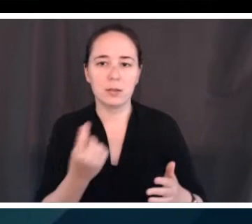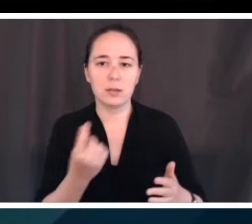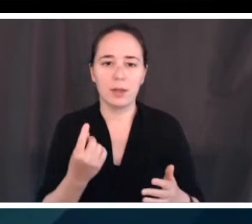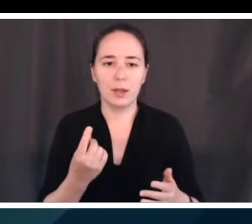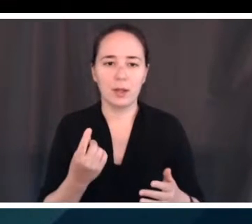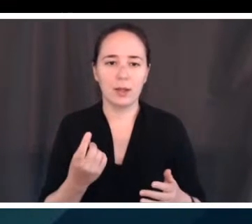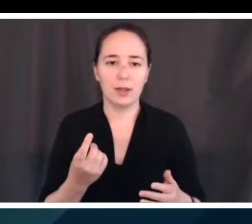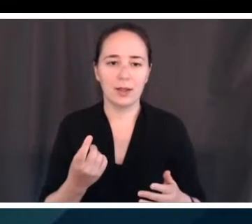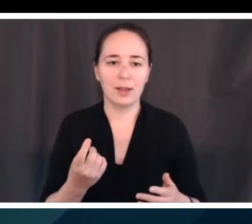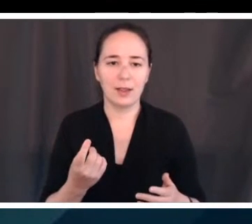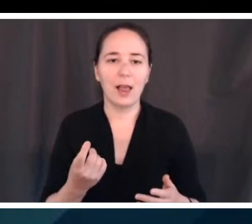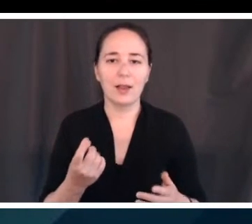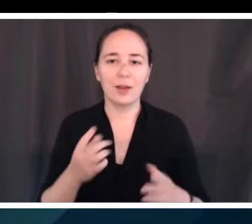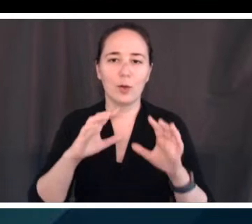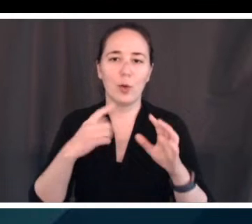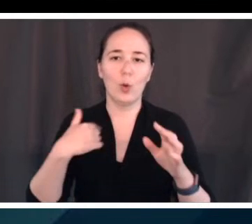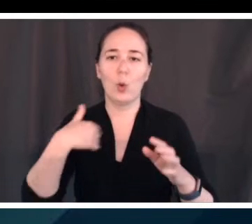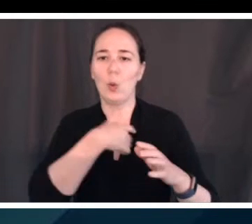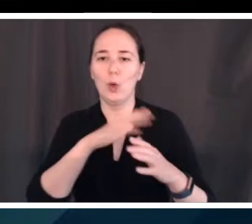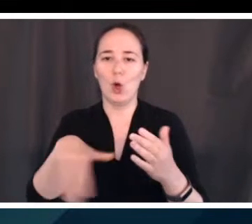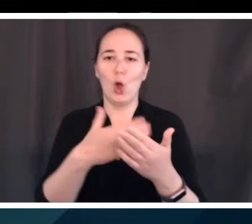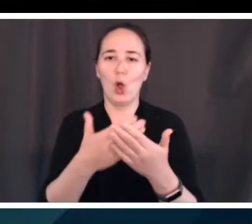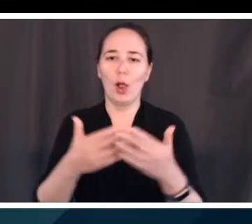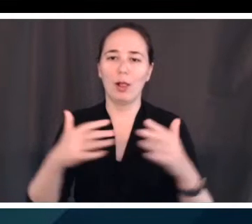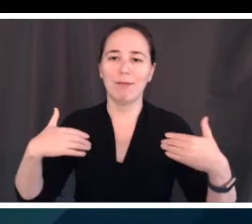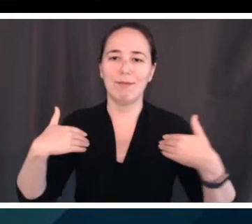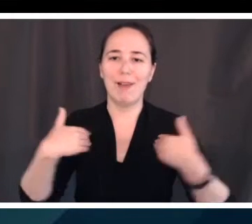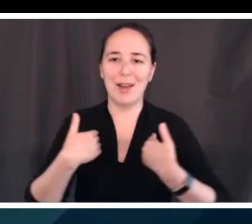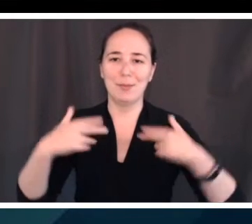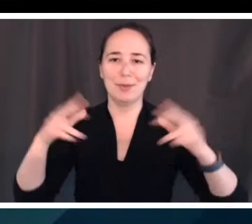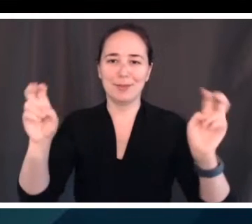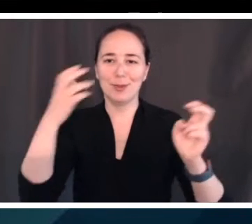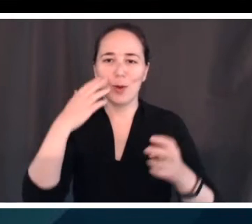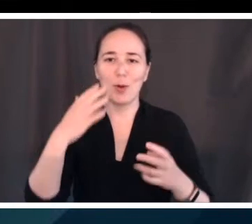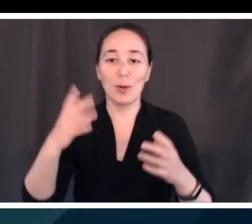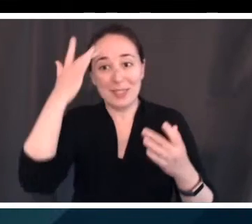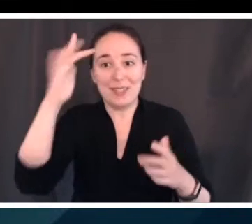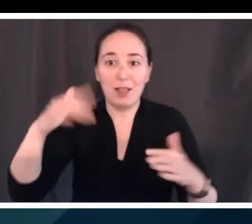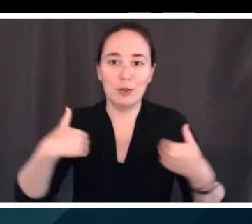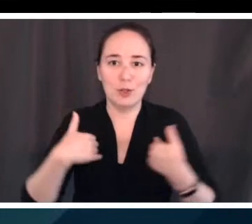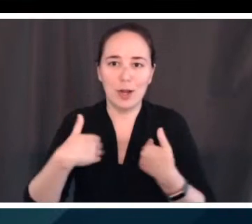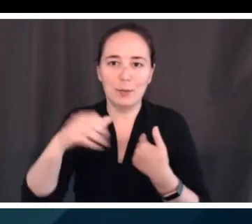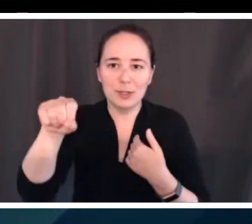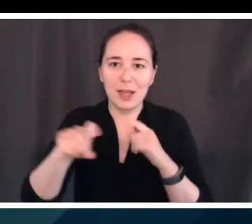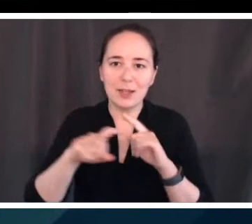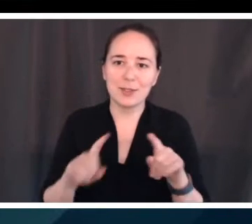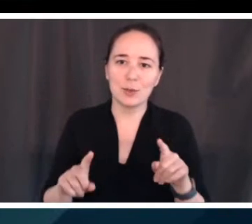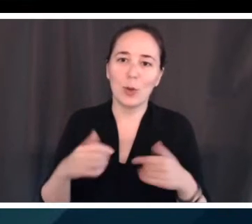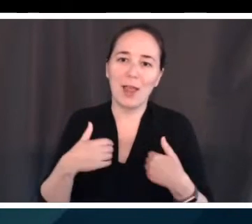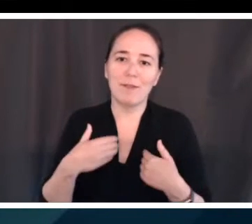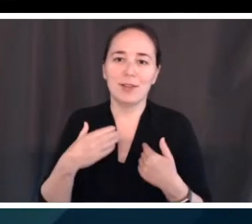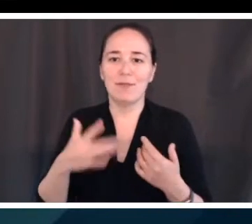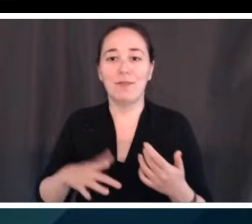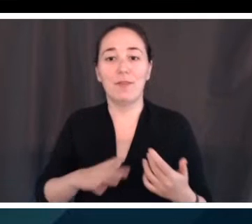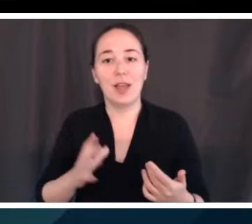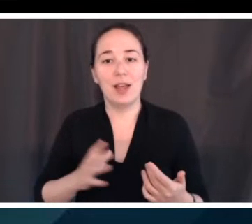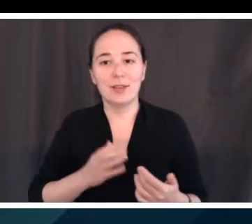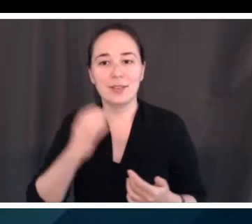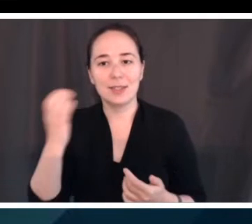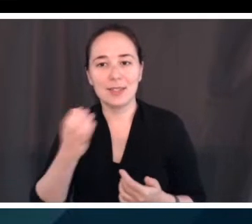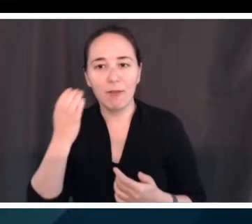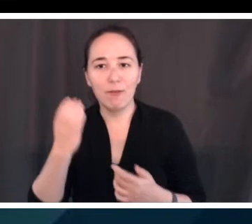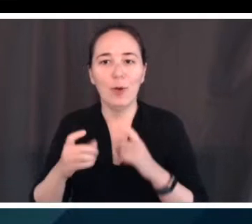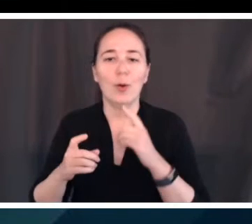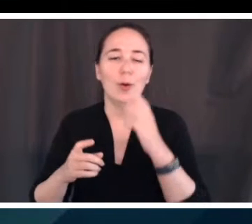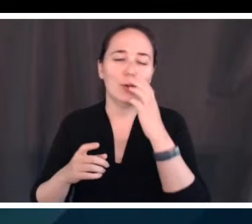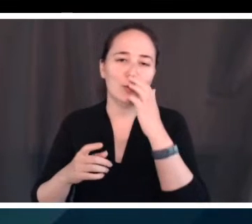animals, first and foremost, and although intelligent animals with smartphones and all that, we are capable